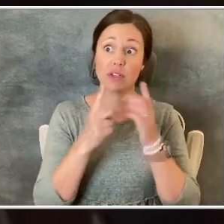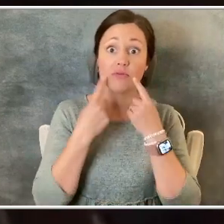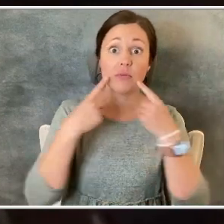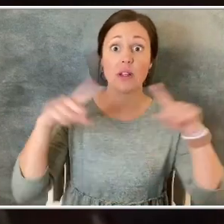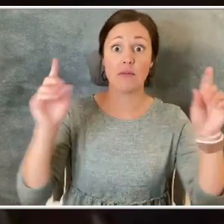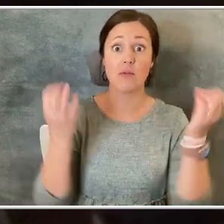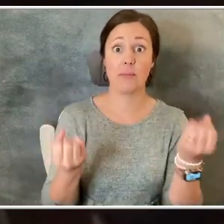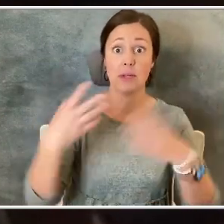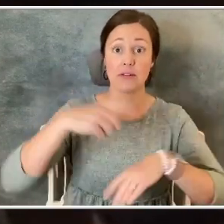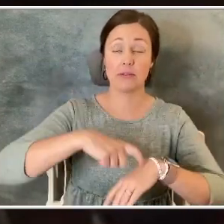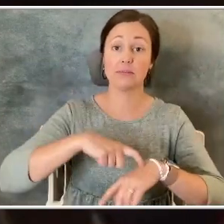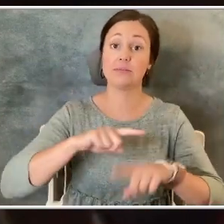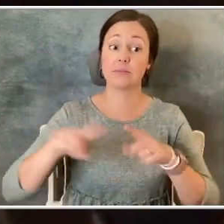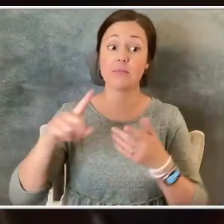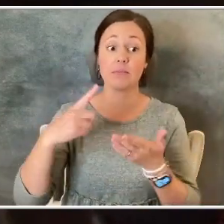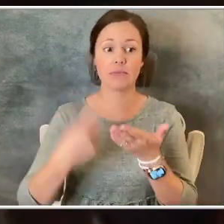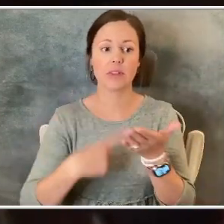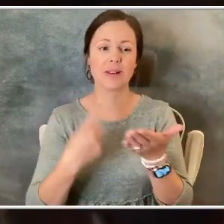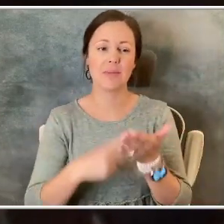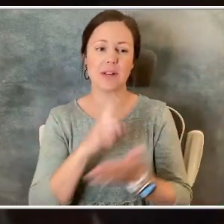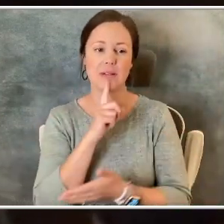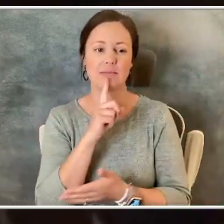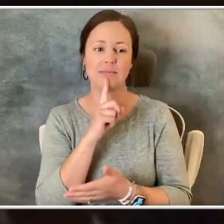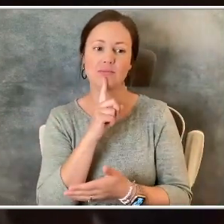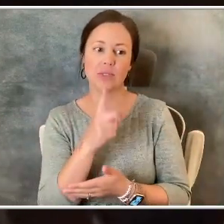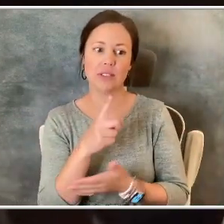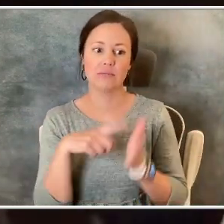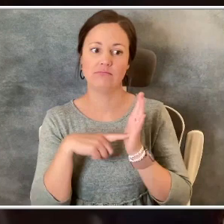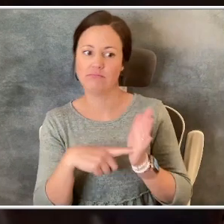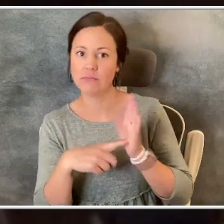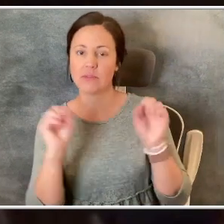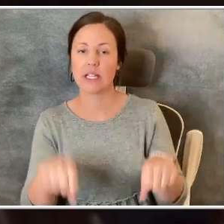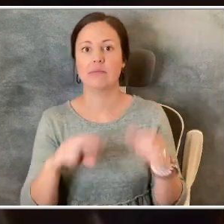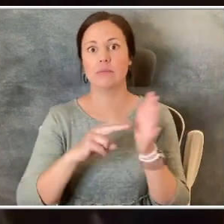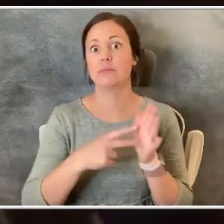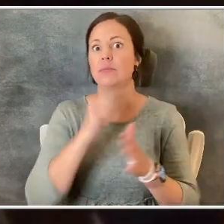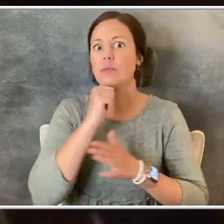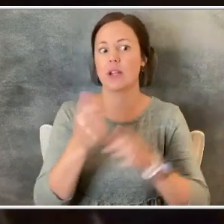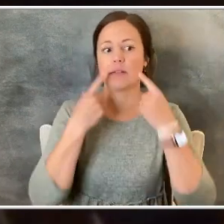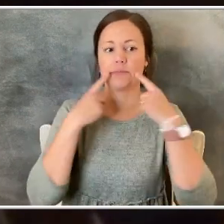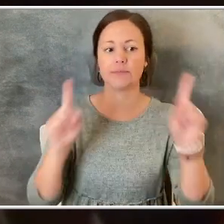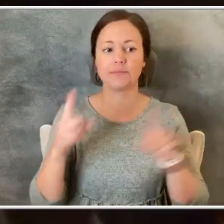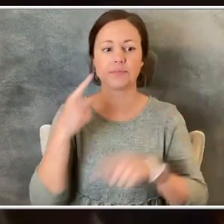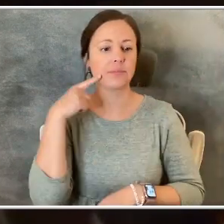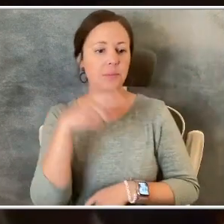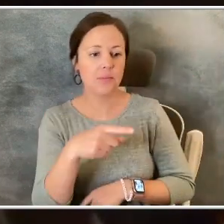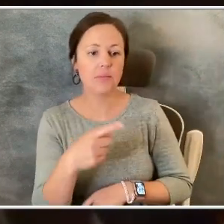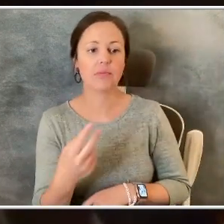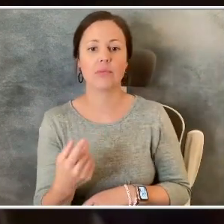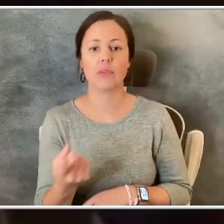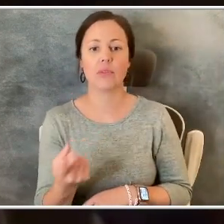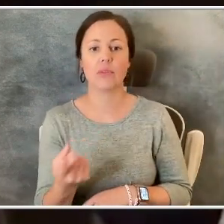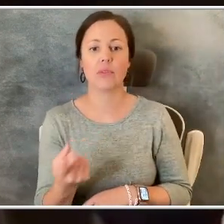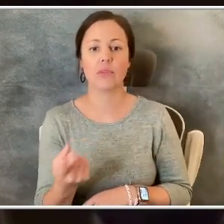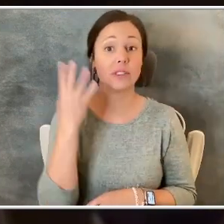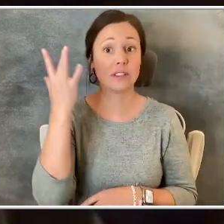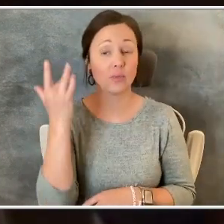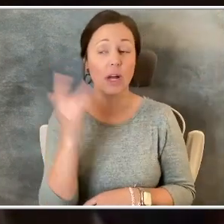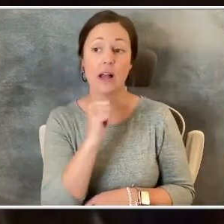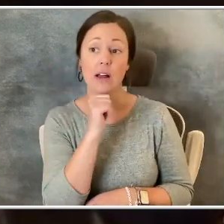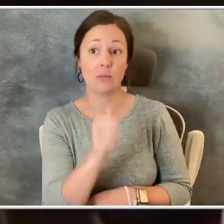there are those times that it's not. And for her, one of the reasons why it wasn't was